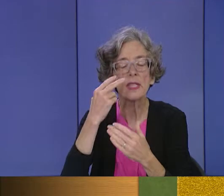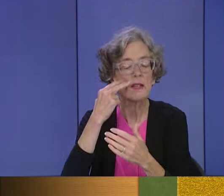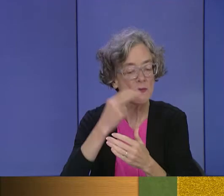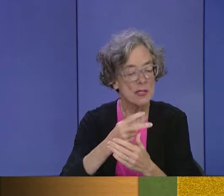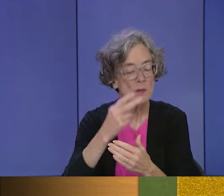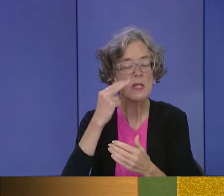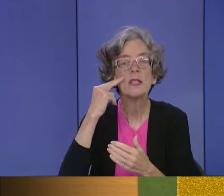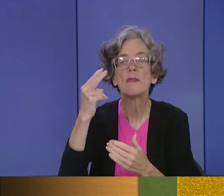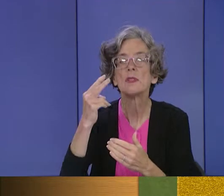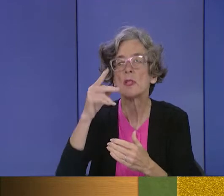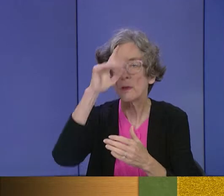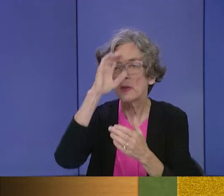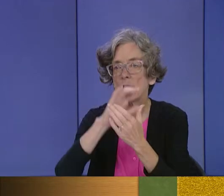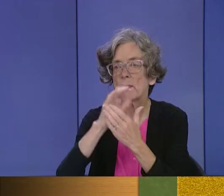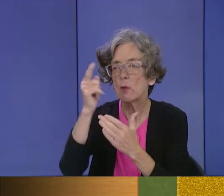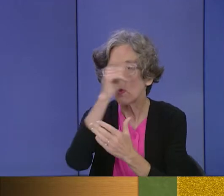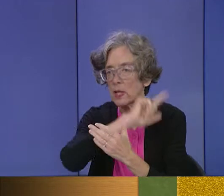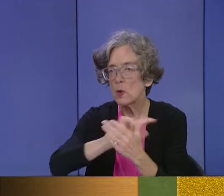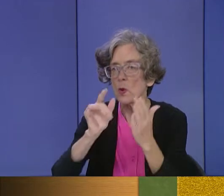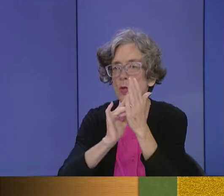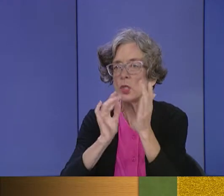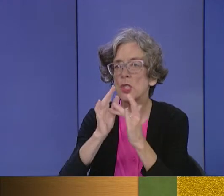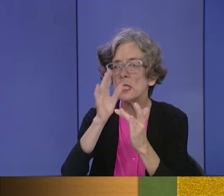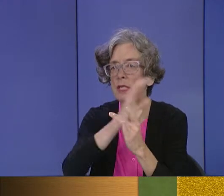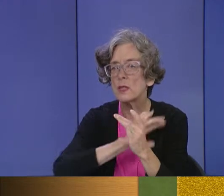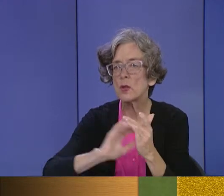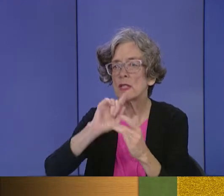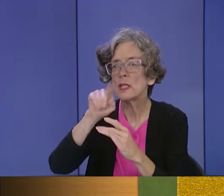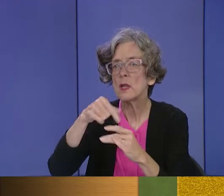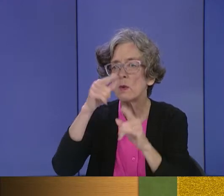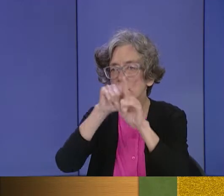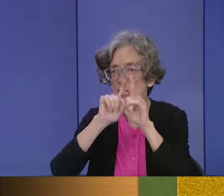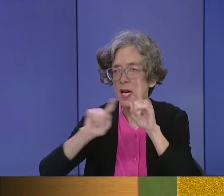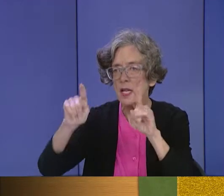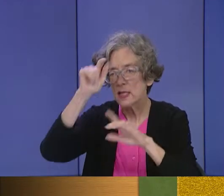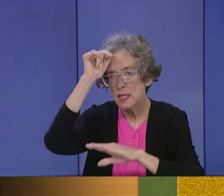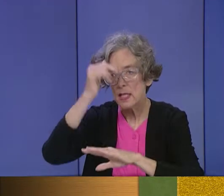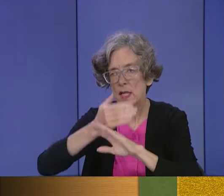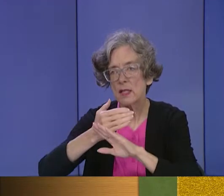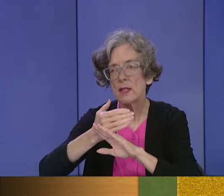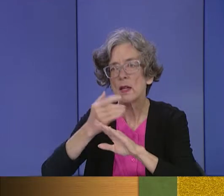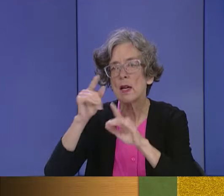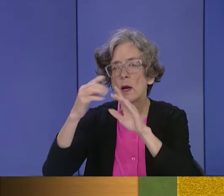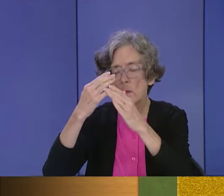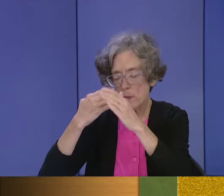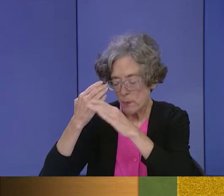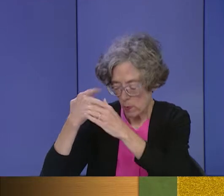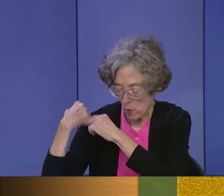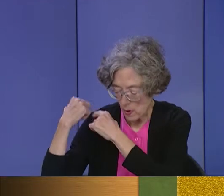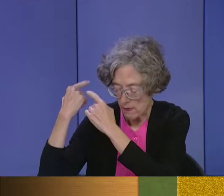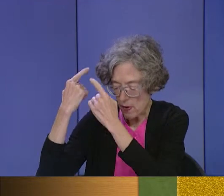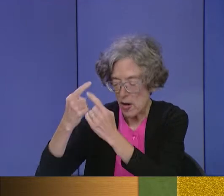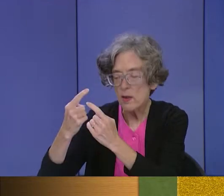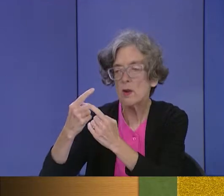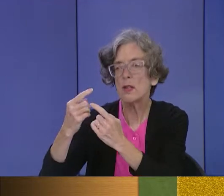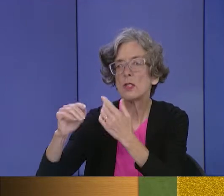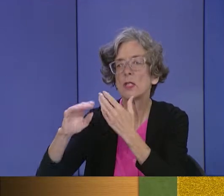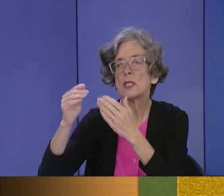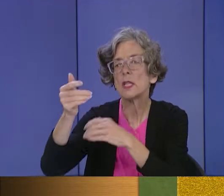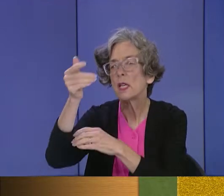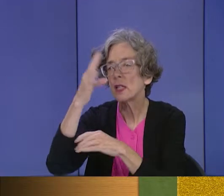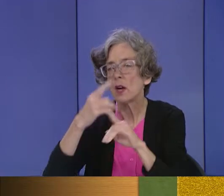invisible. I believe in one Lord Jesus Christ, the only begotten Son of God, born of the Father before all